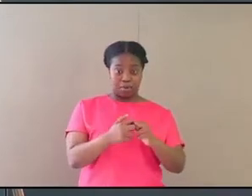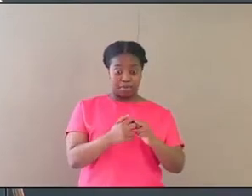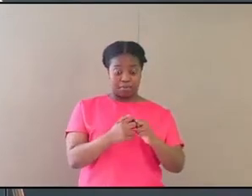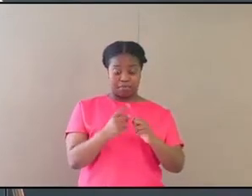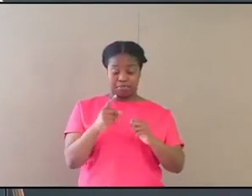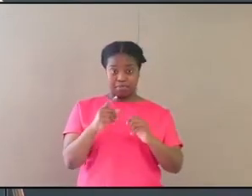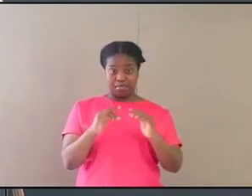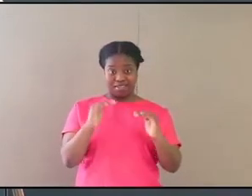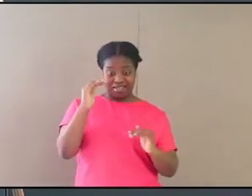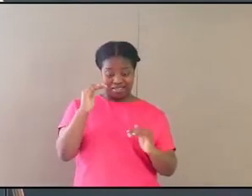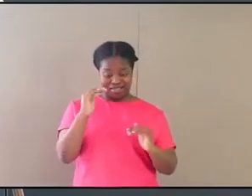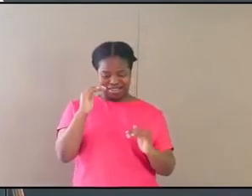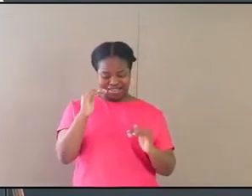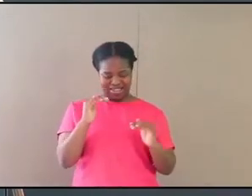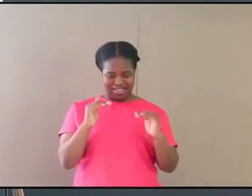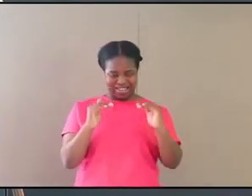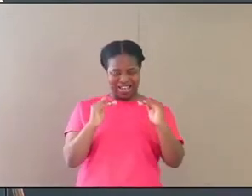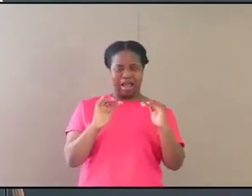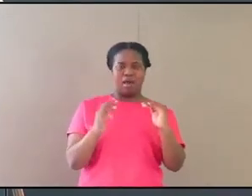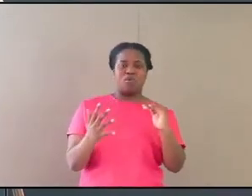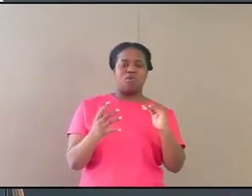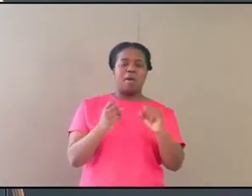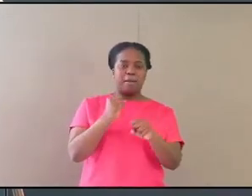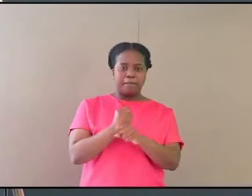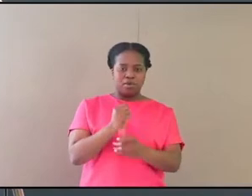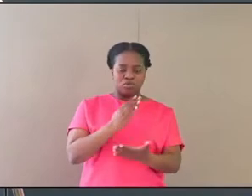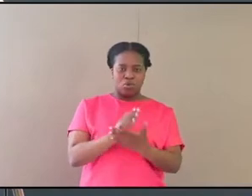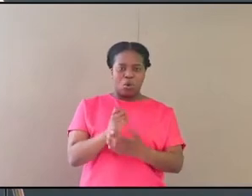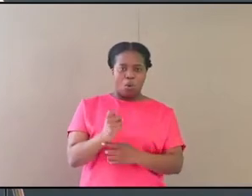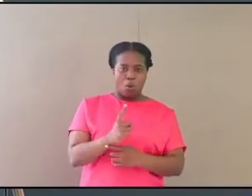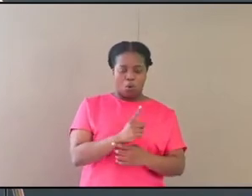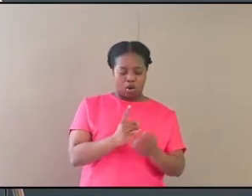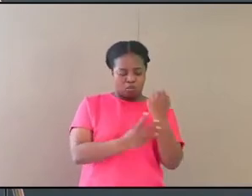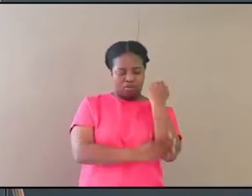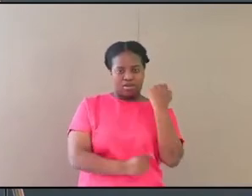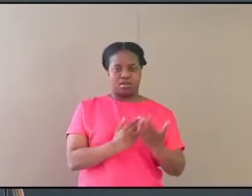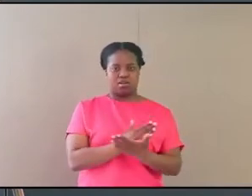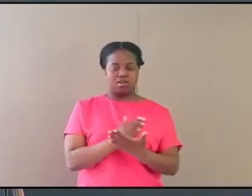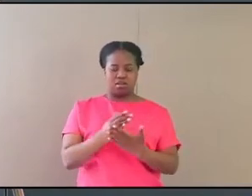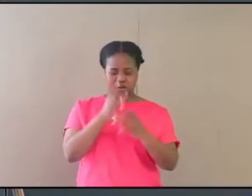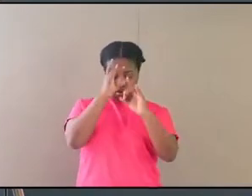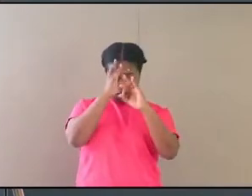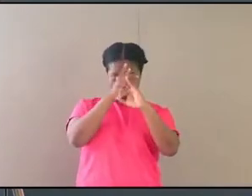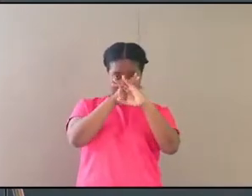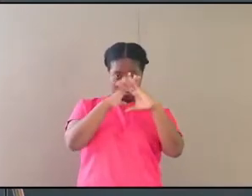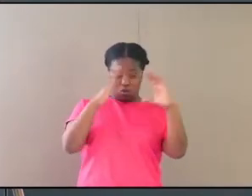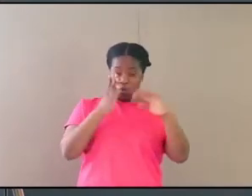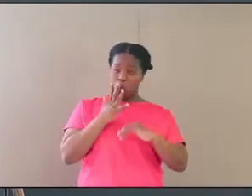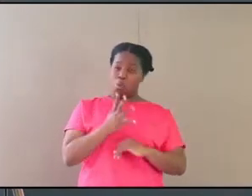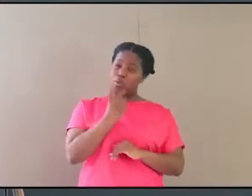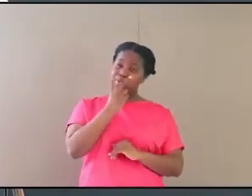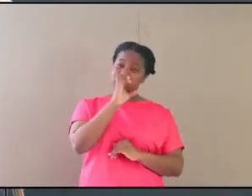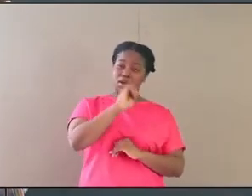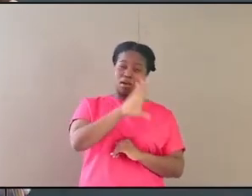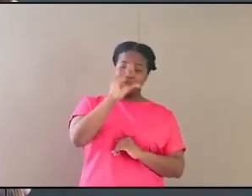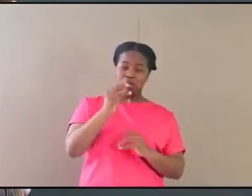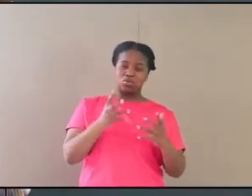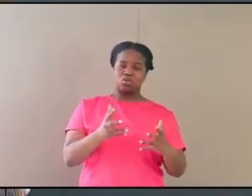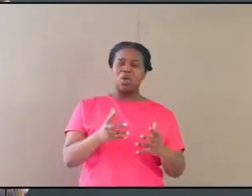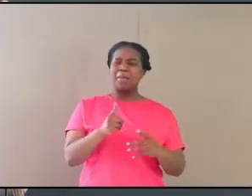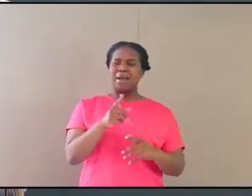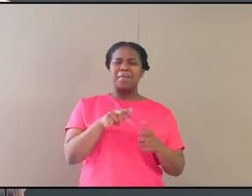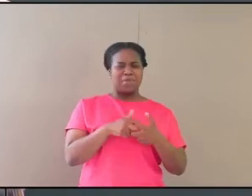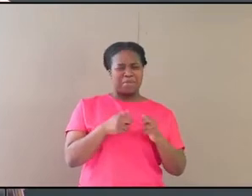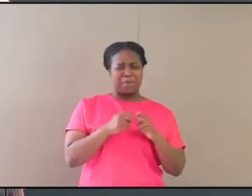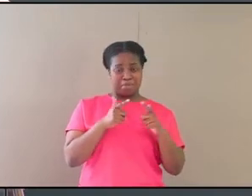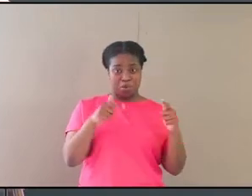what it is that we're trying to do and the vision that we actually want to achieve. I think we've stopped dreaming as